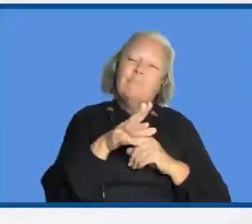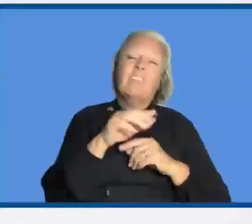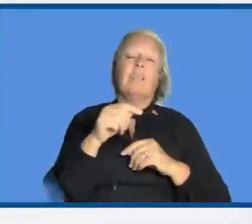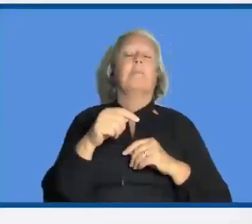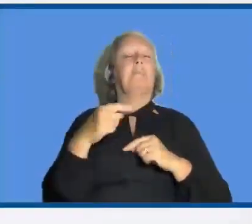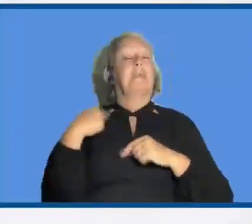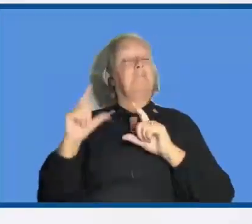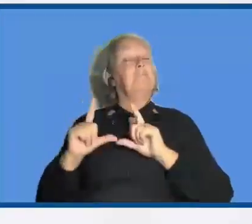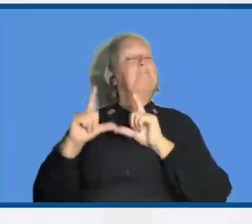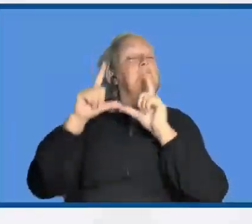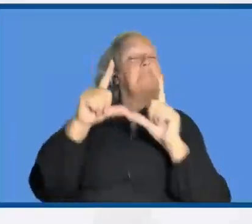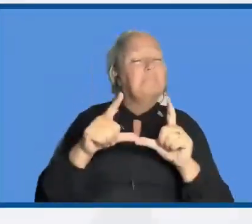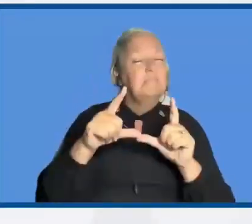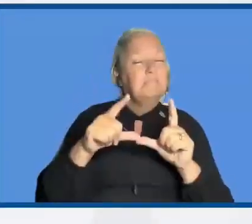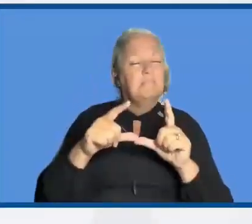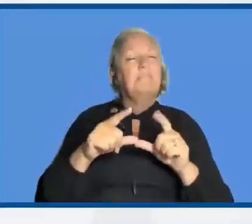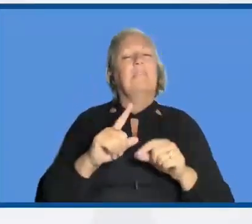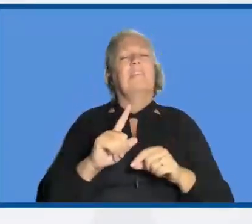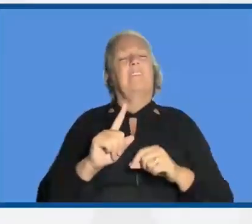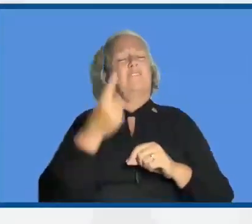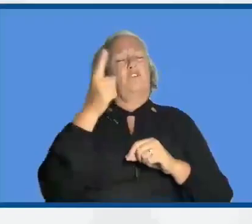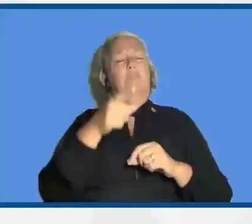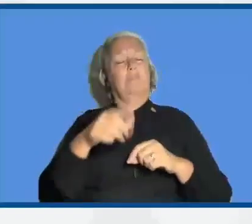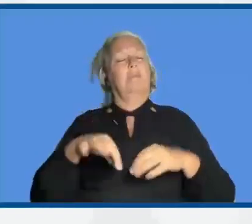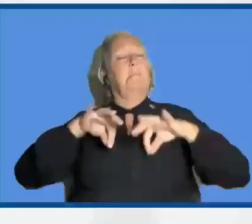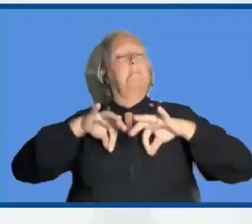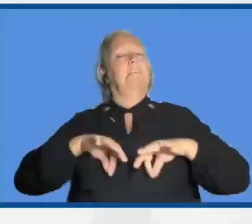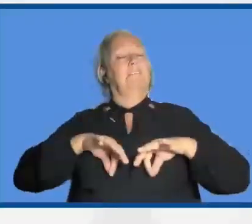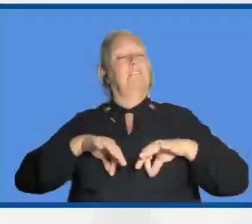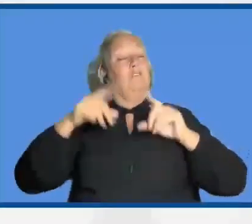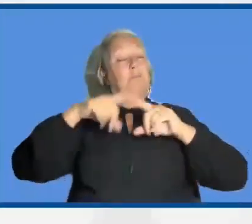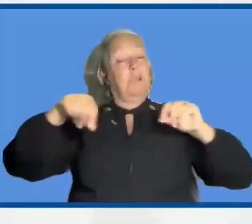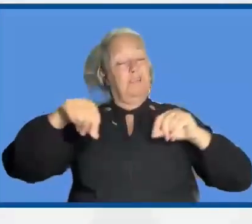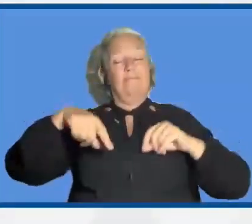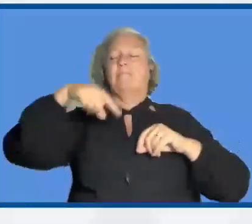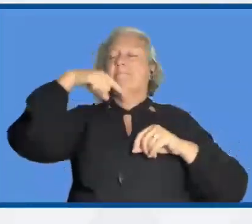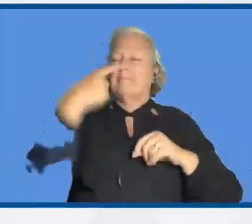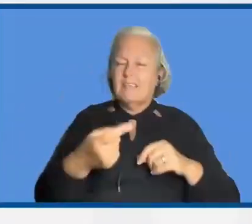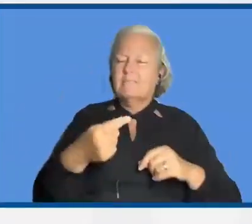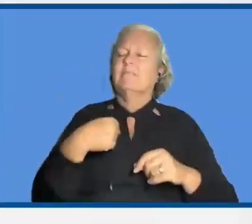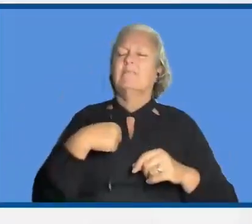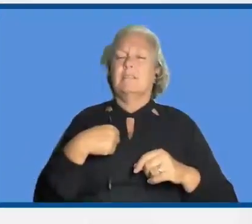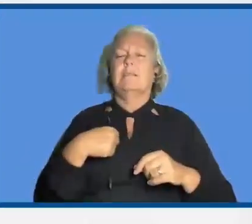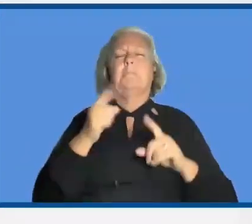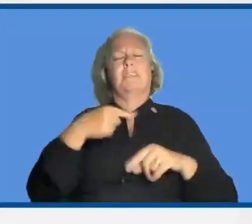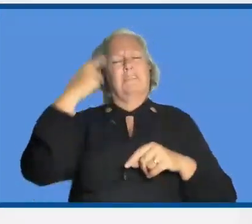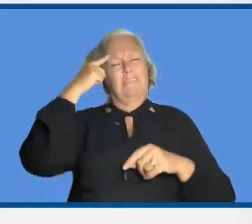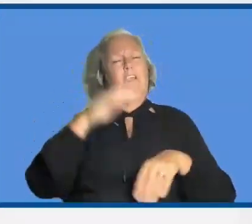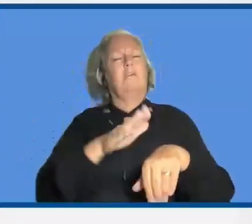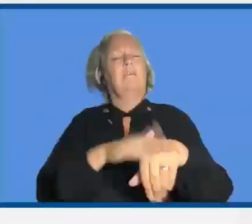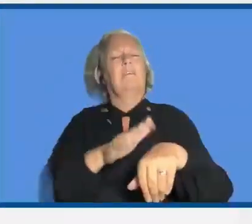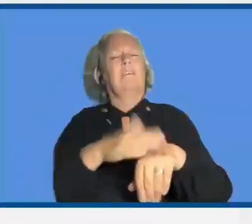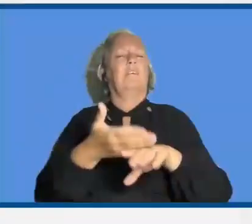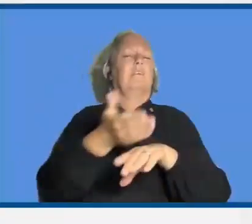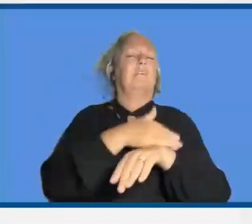that the first minister of Japan said, we need to talk about early warning systems. And I've kept that